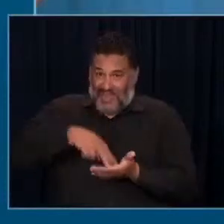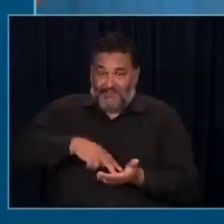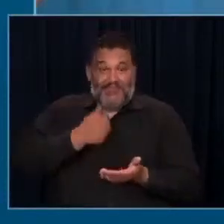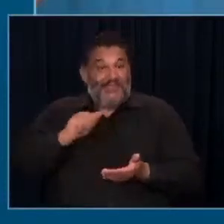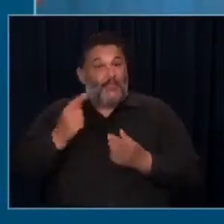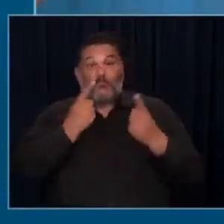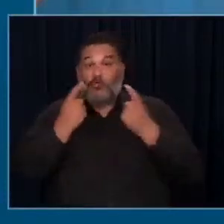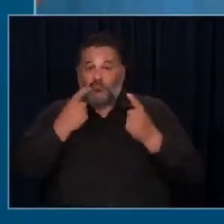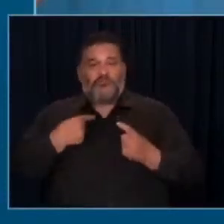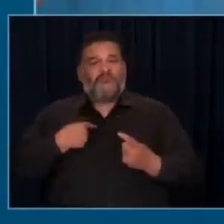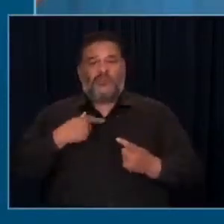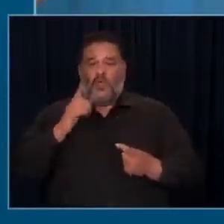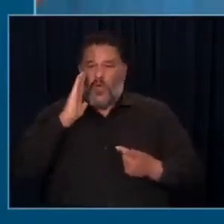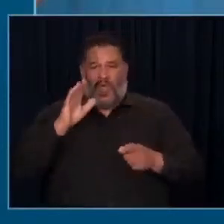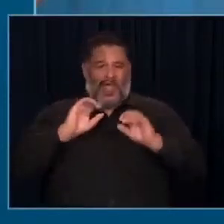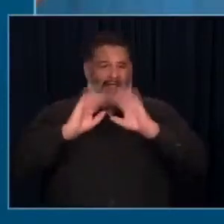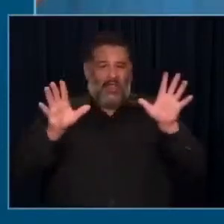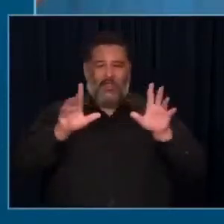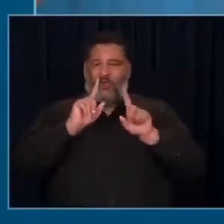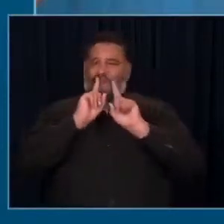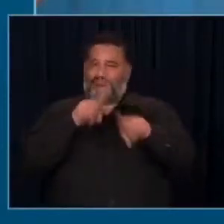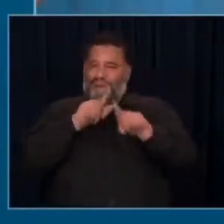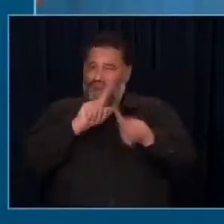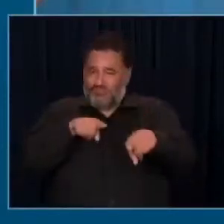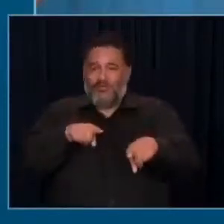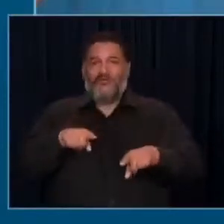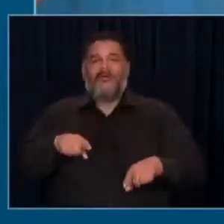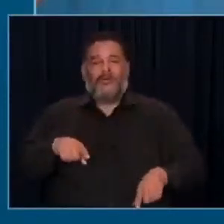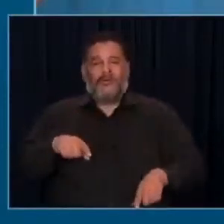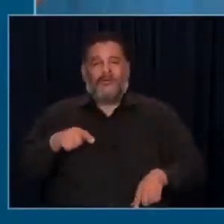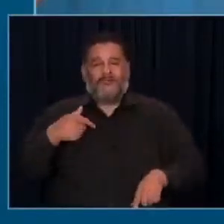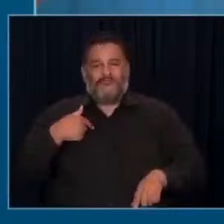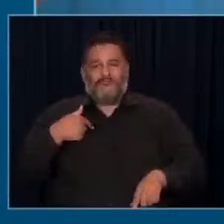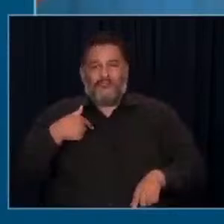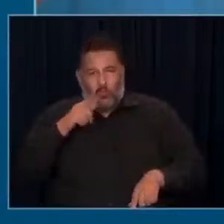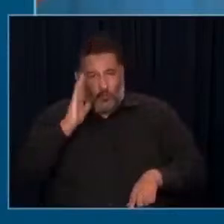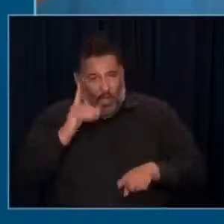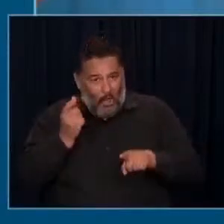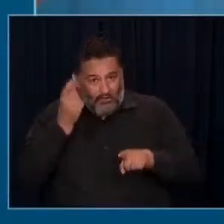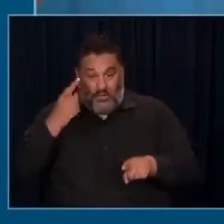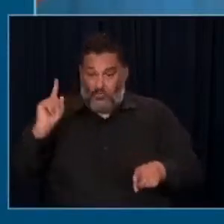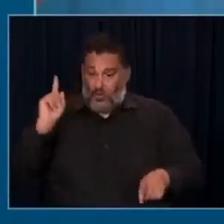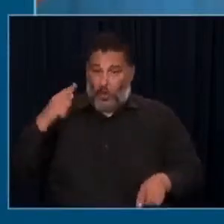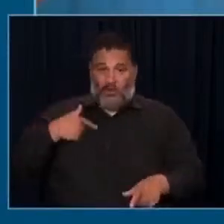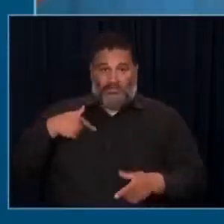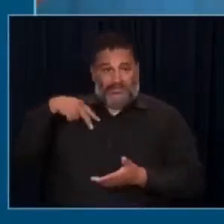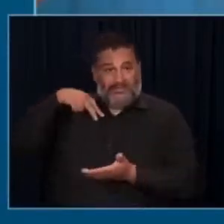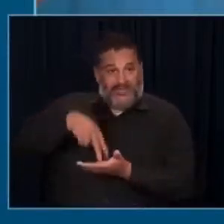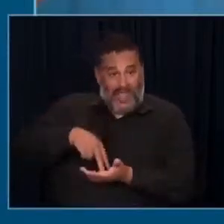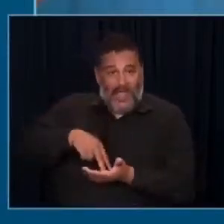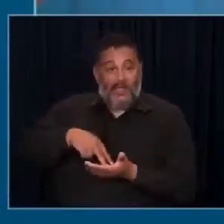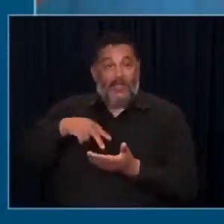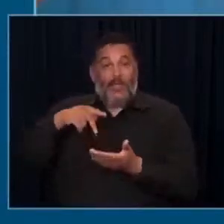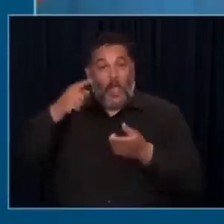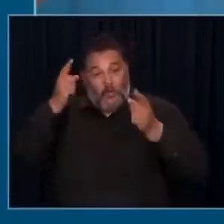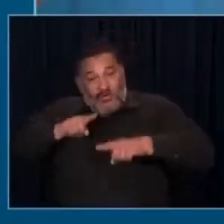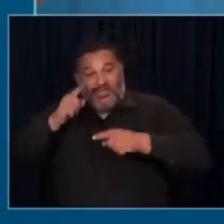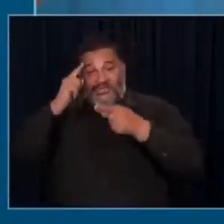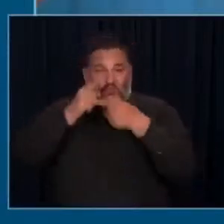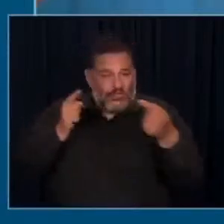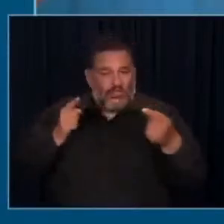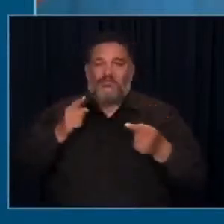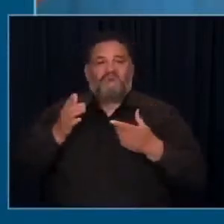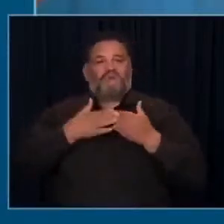going to get a clear answer and understanding of where I stand. Whether you agree with me or disagree, you'll